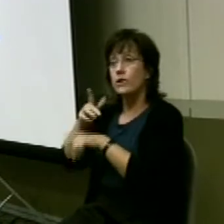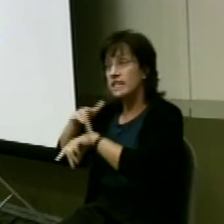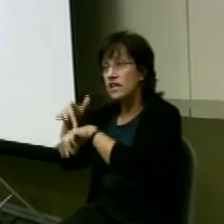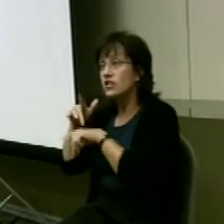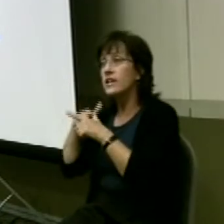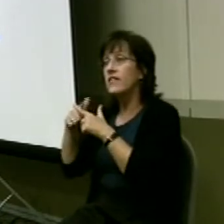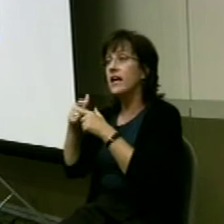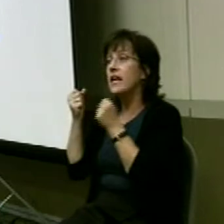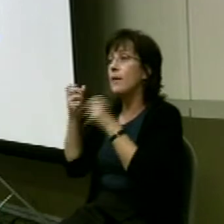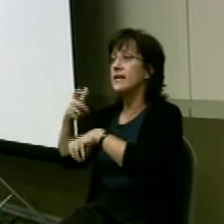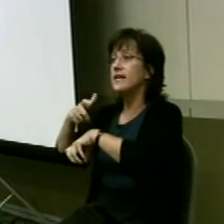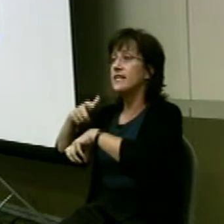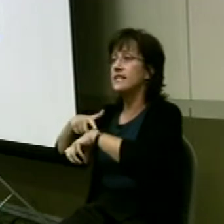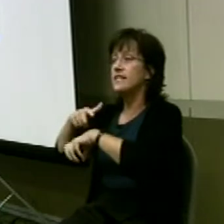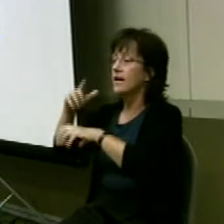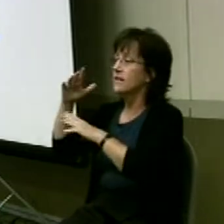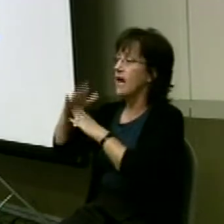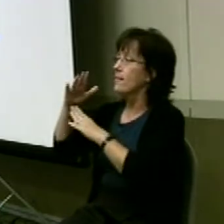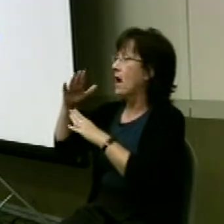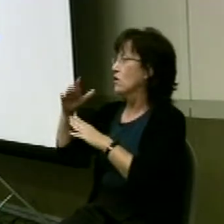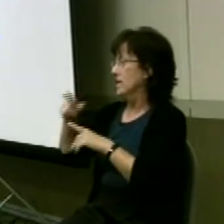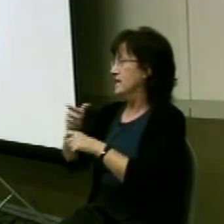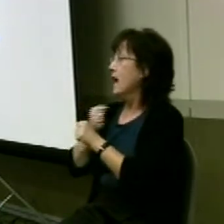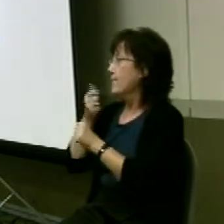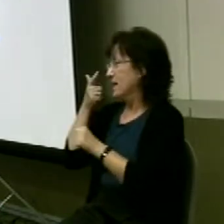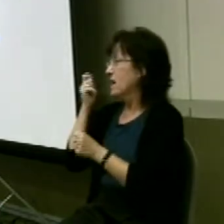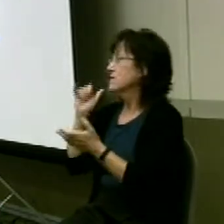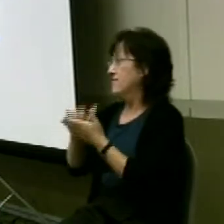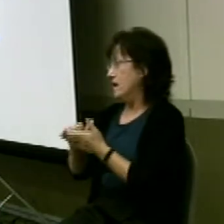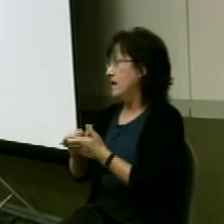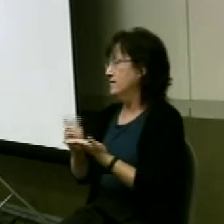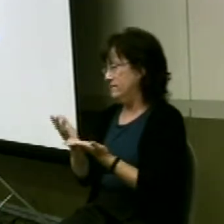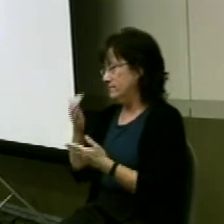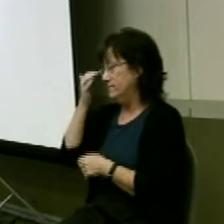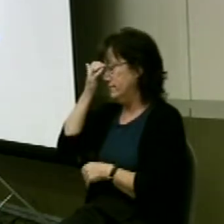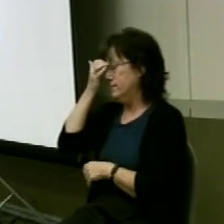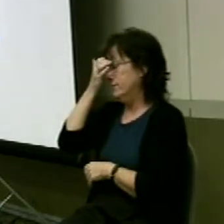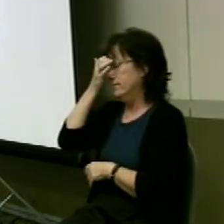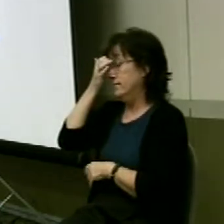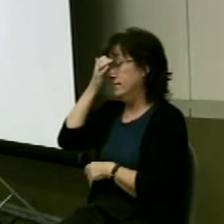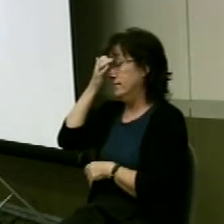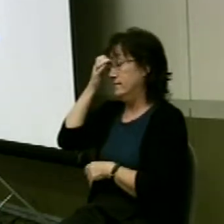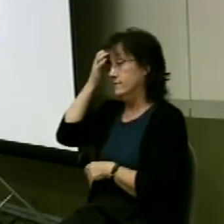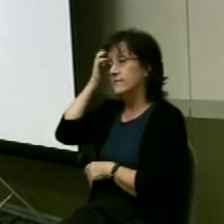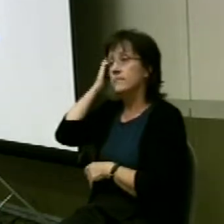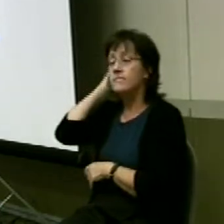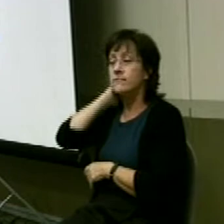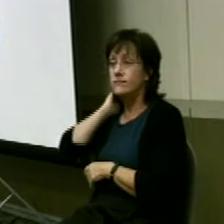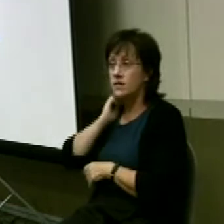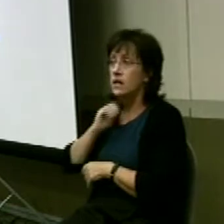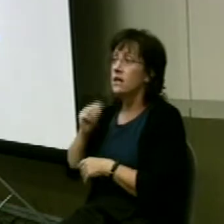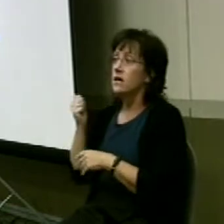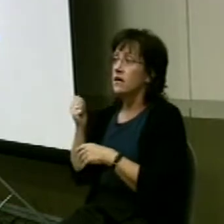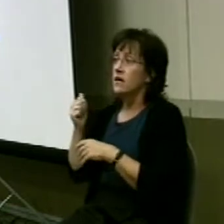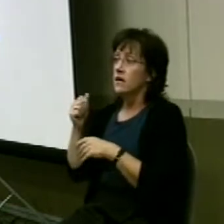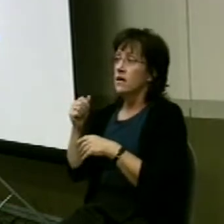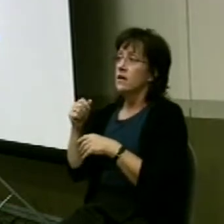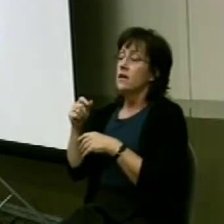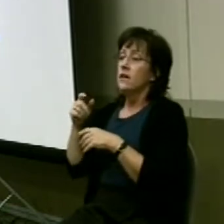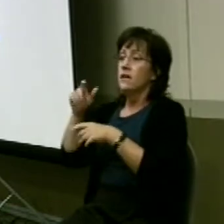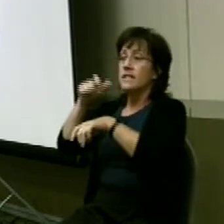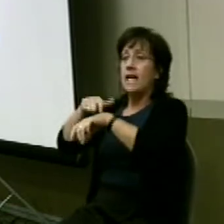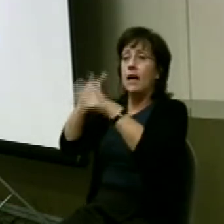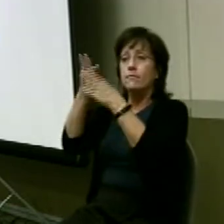behavior, inappropriate touching, and then the number of timeouts he got because of that. Okay. So this is our